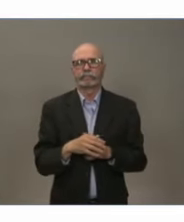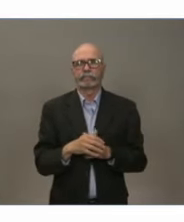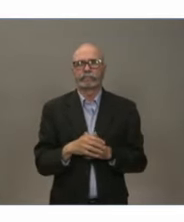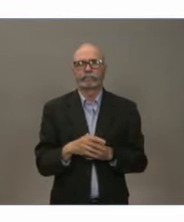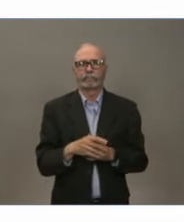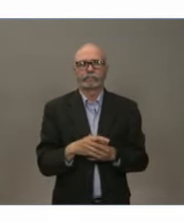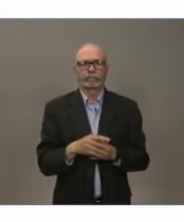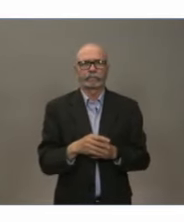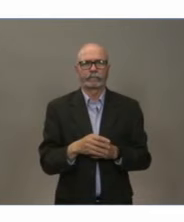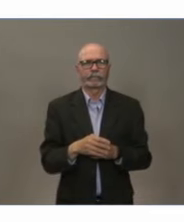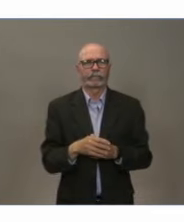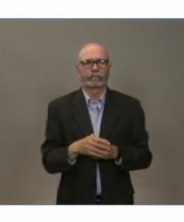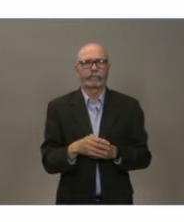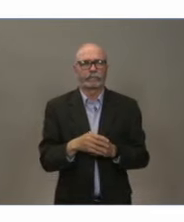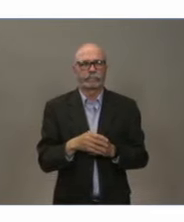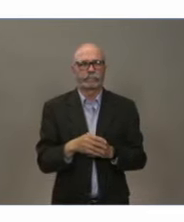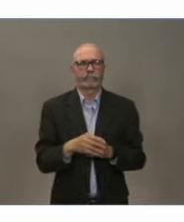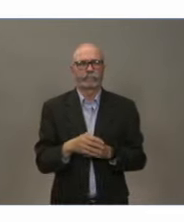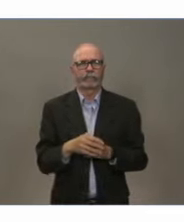Keith, are you there?